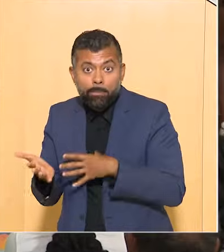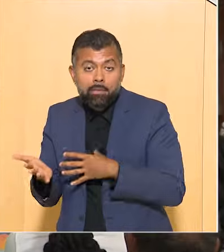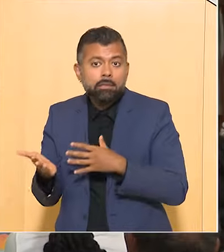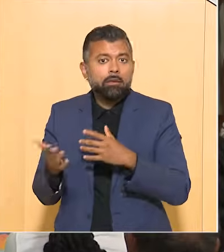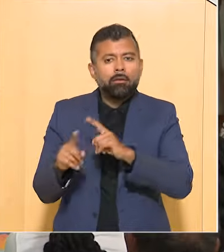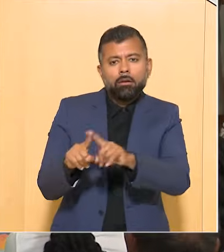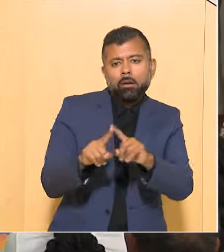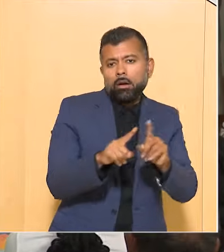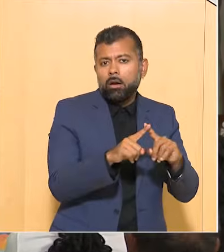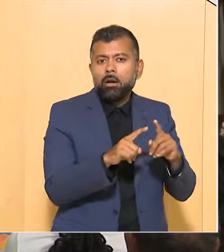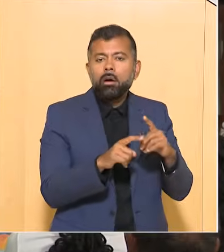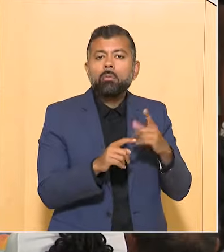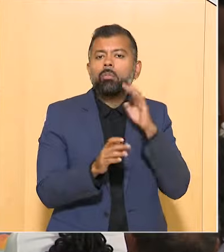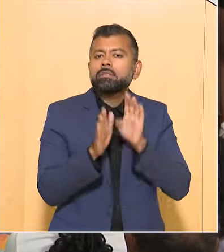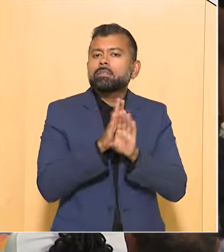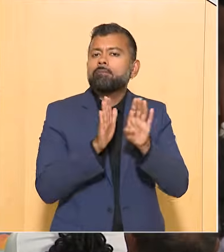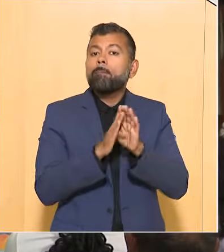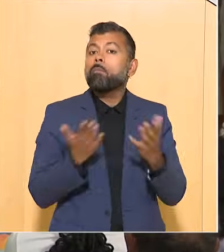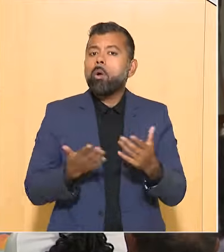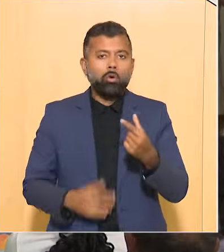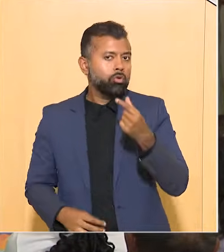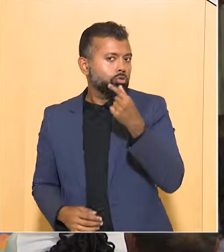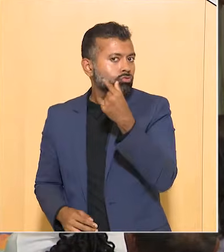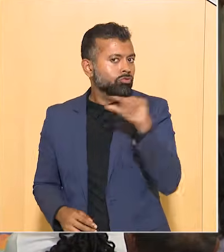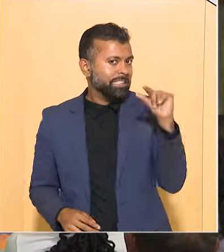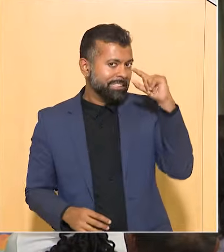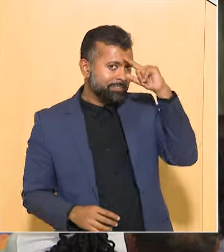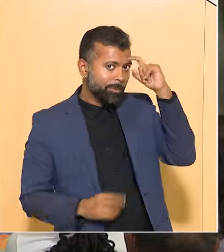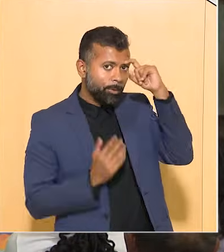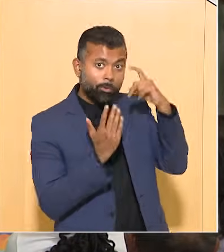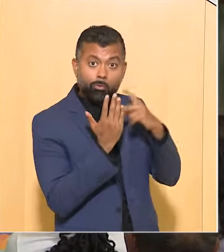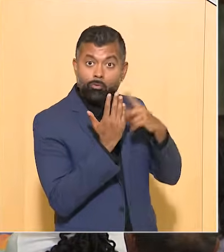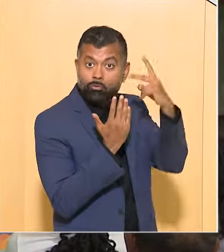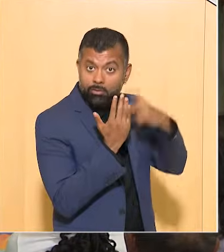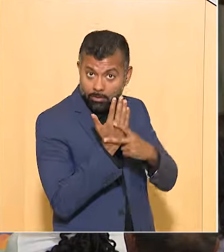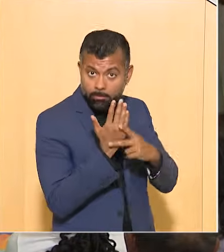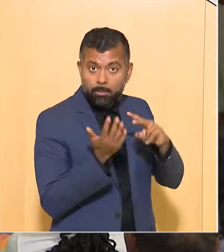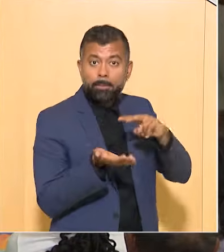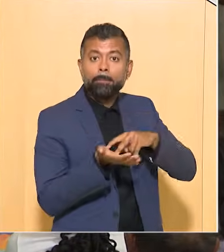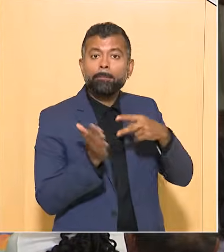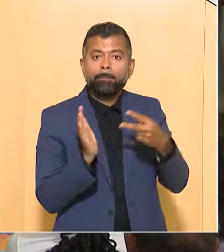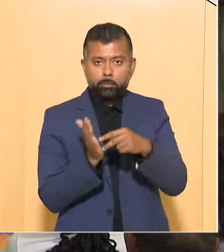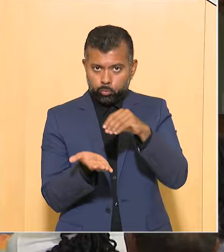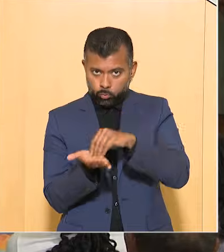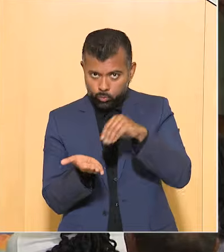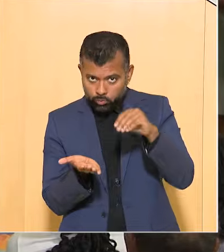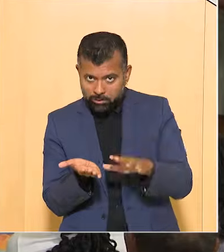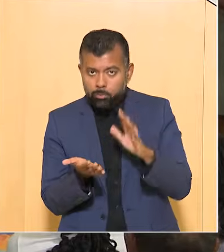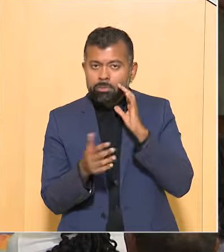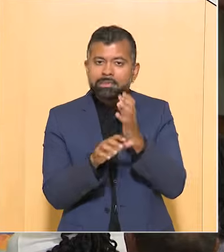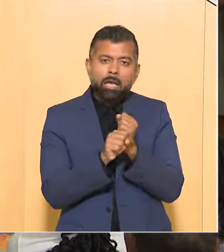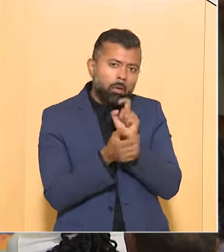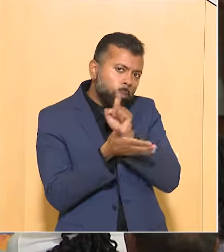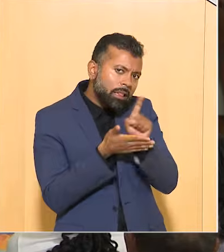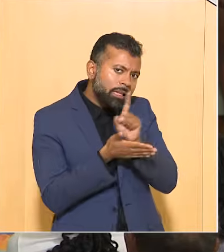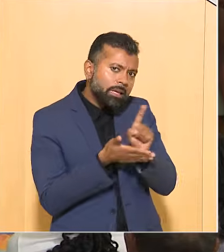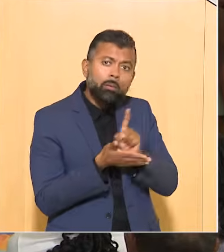where participants will receive weekly workshops for the educational, personnel, and professional development of